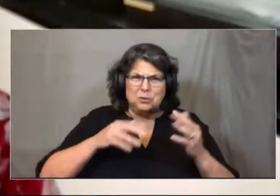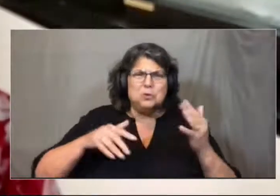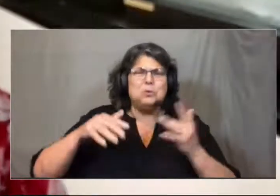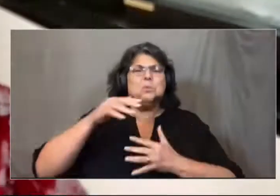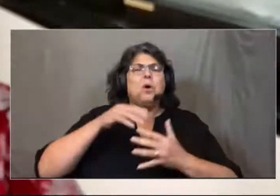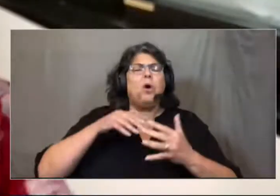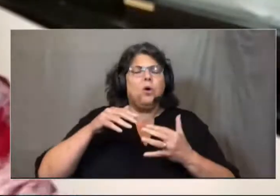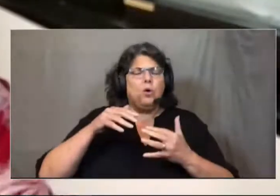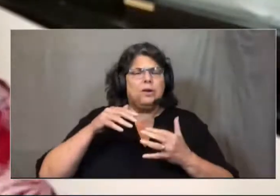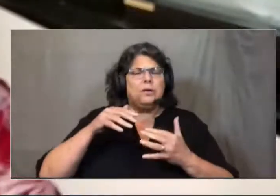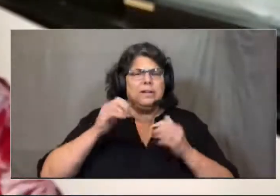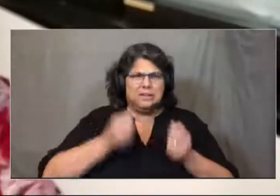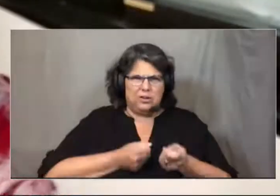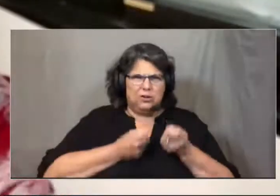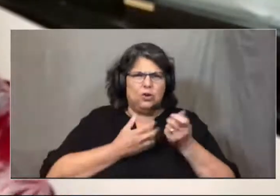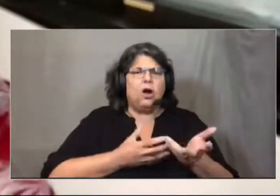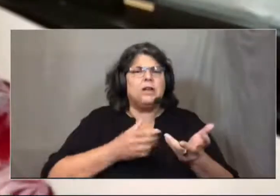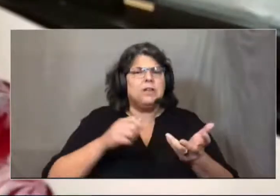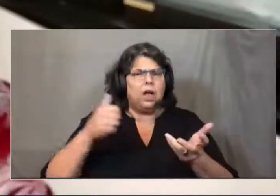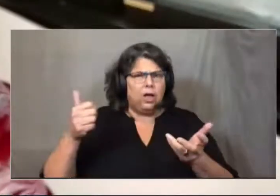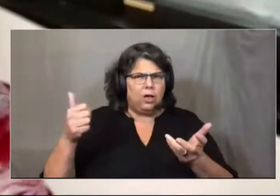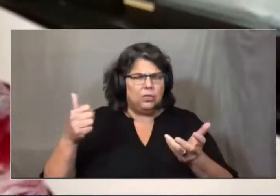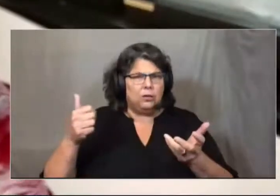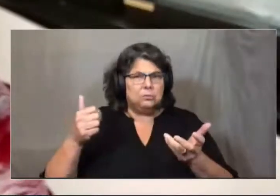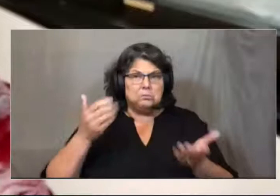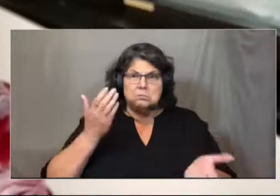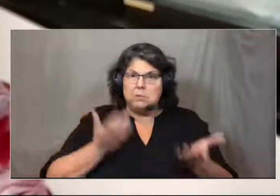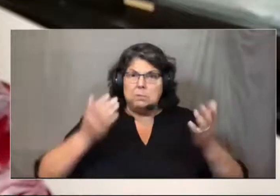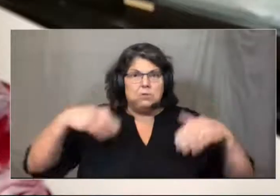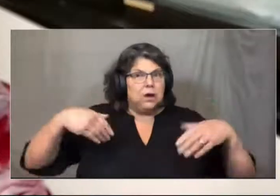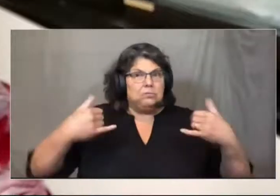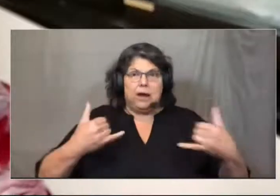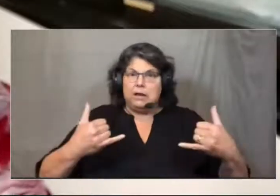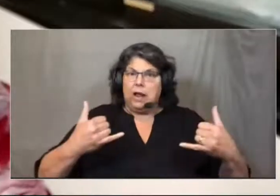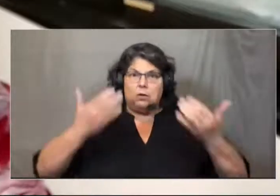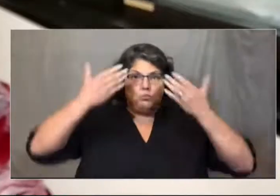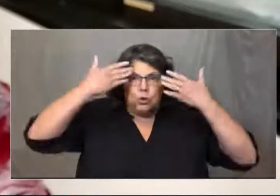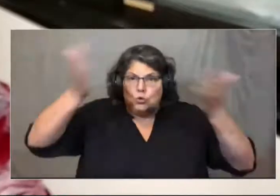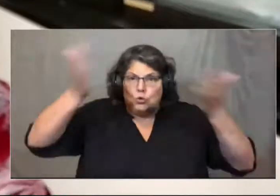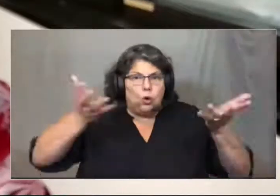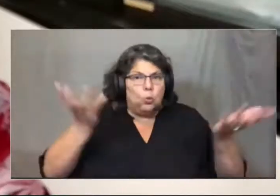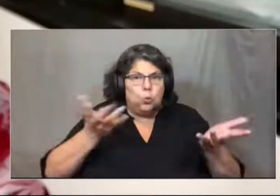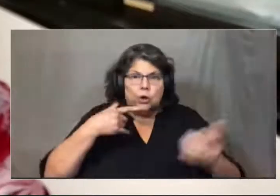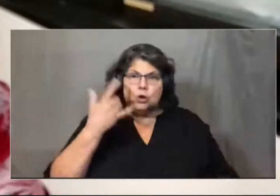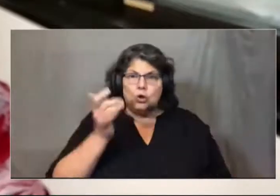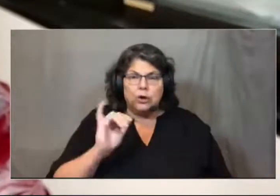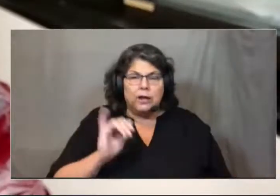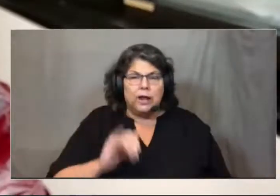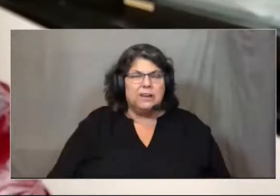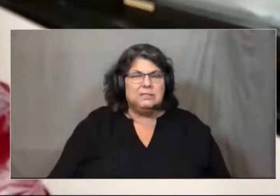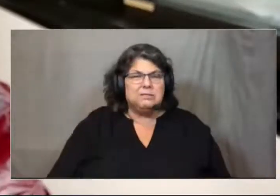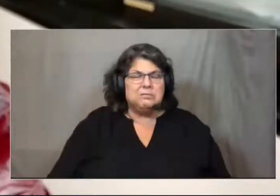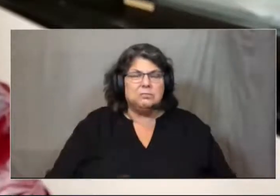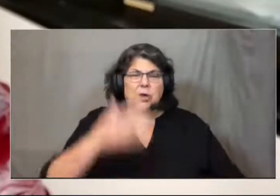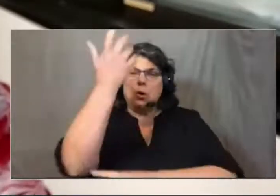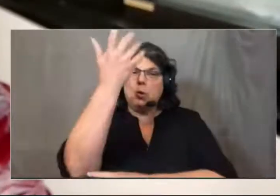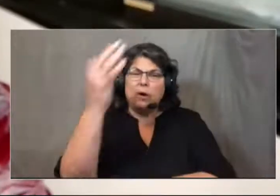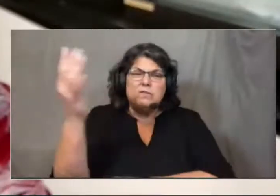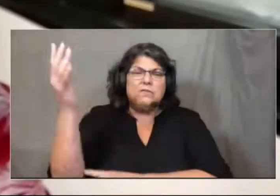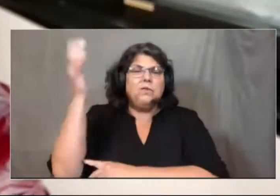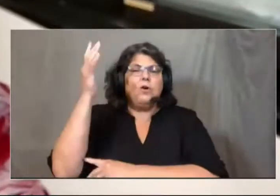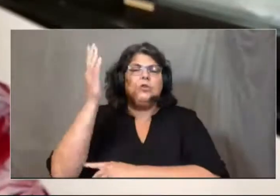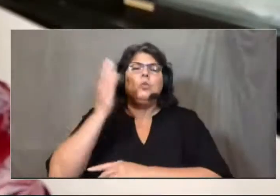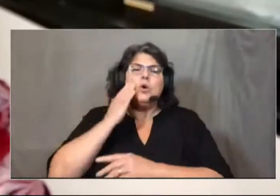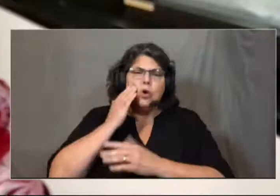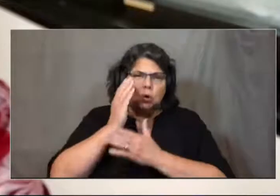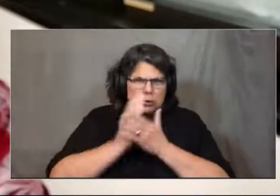other effects that we don't know of. When forests burn, we know some of the hydrocarbons that are